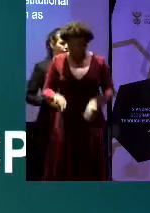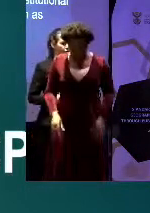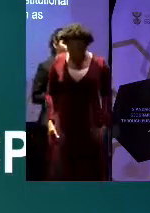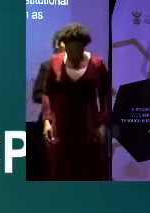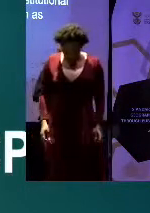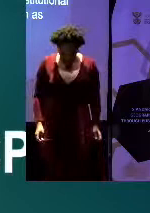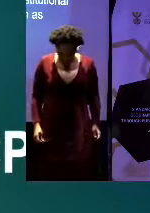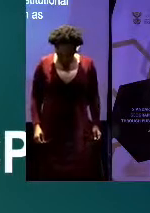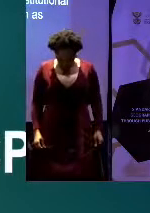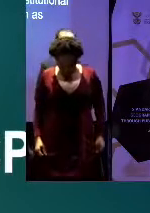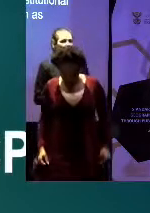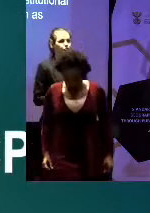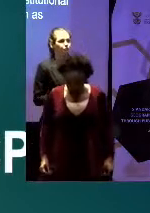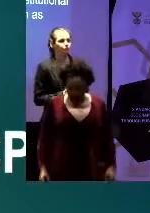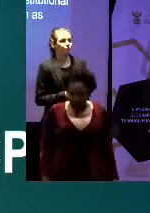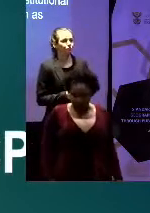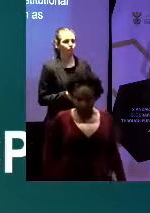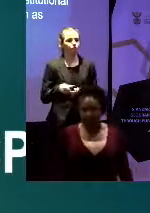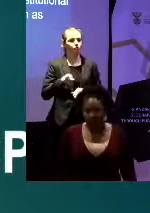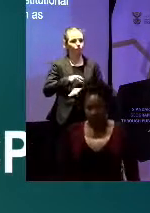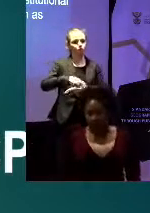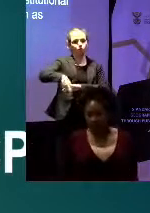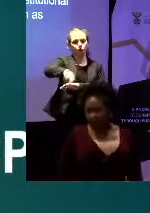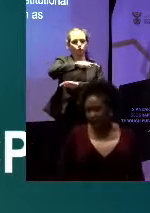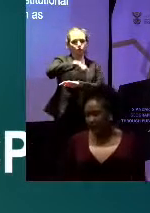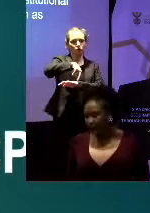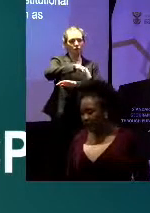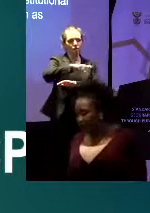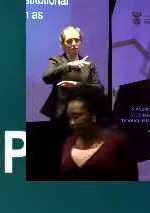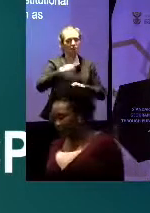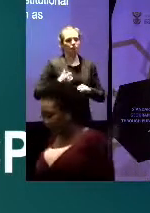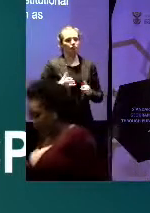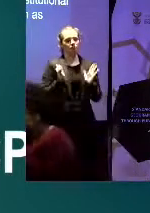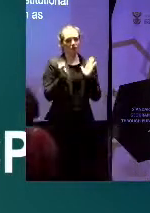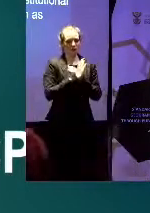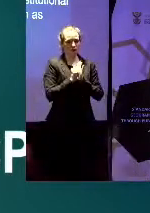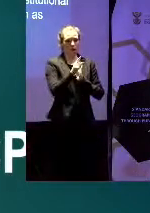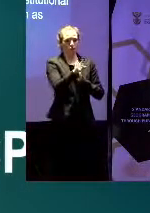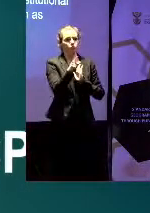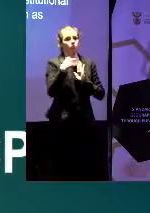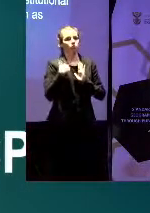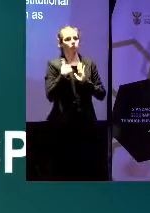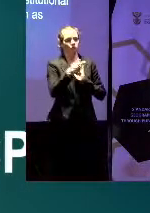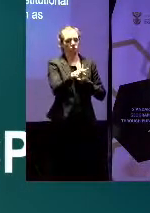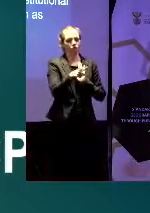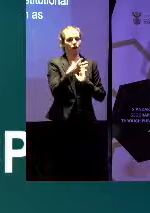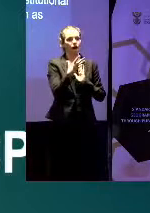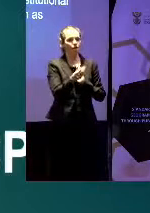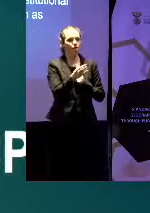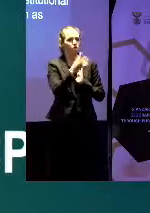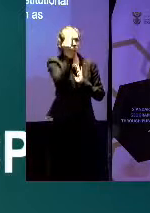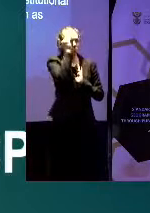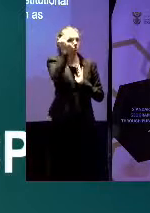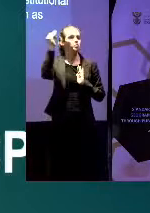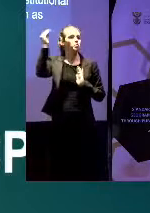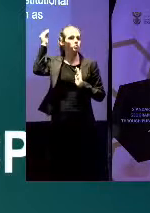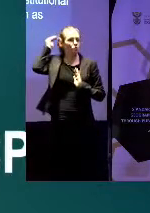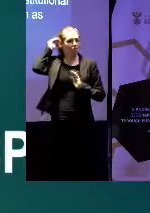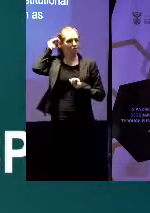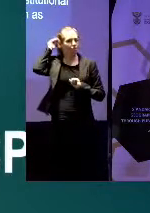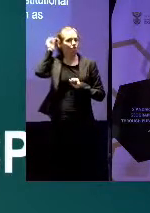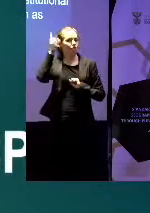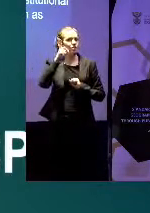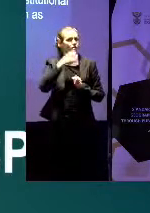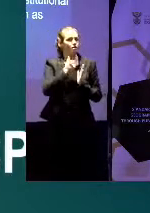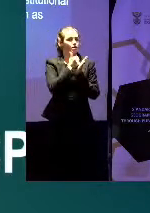committee, which now enables the committee to retain institutional memory, very important, and provide